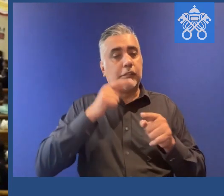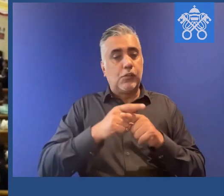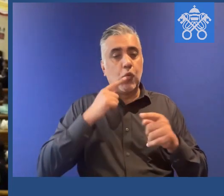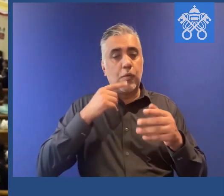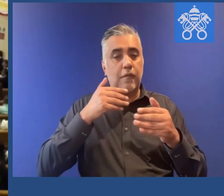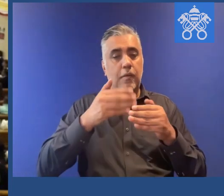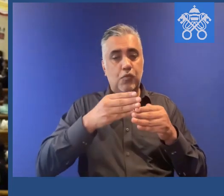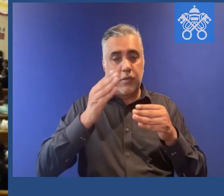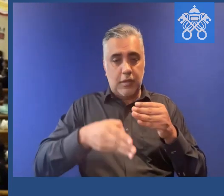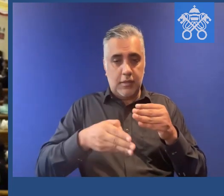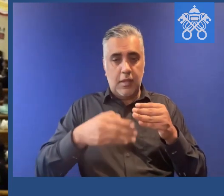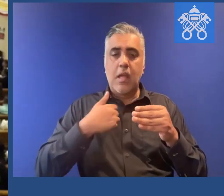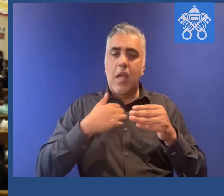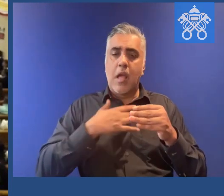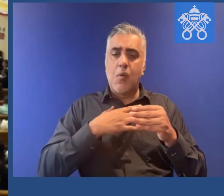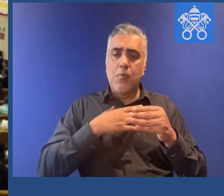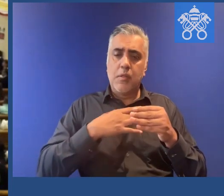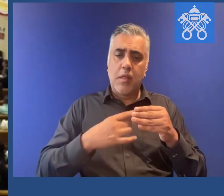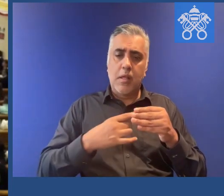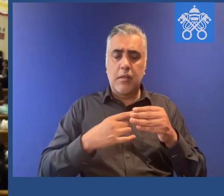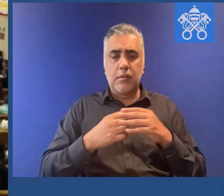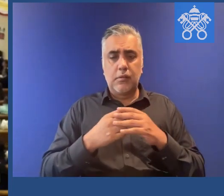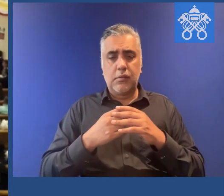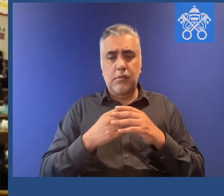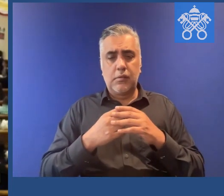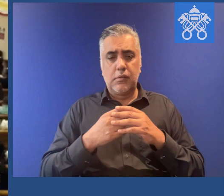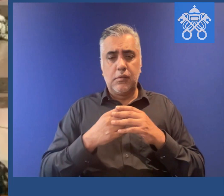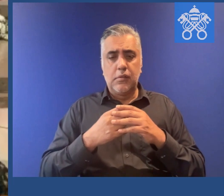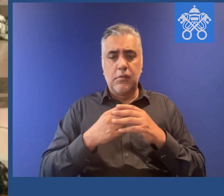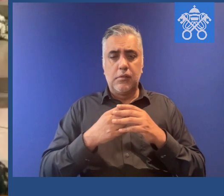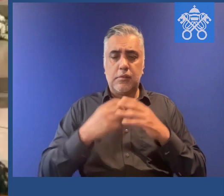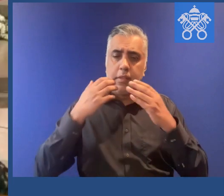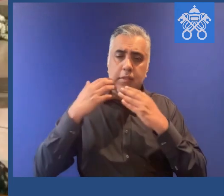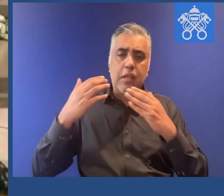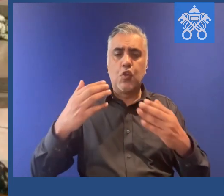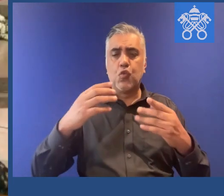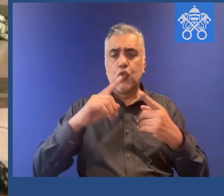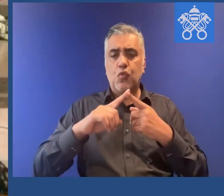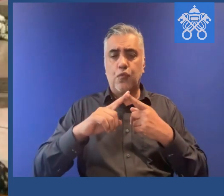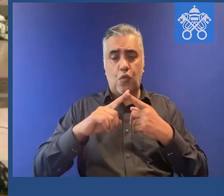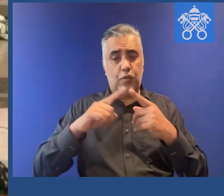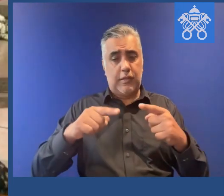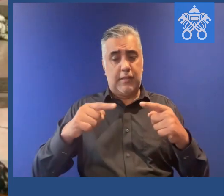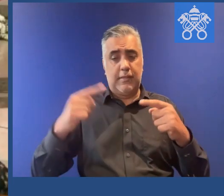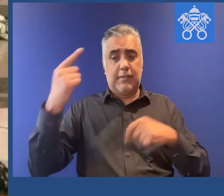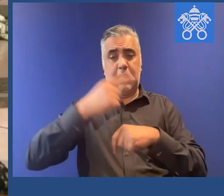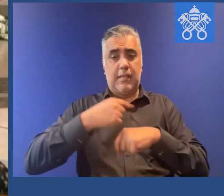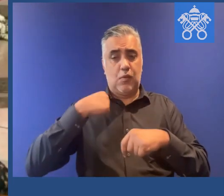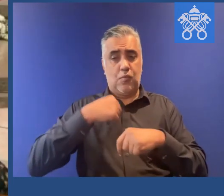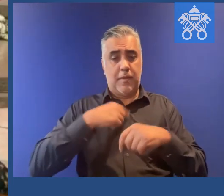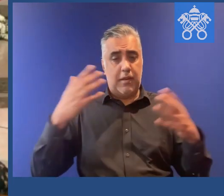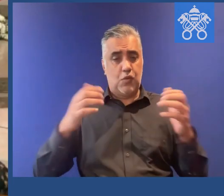have come to the end, and I would like to say thank you for these days